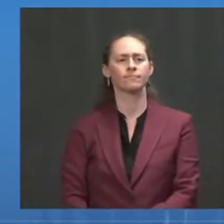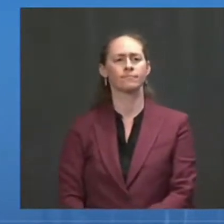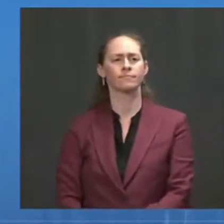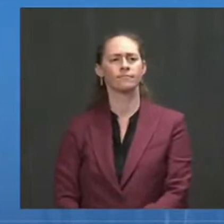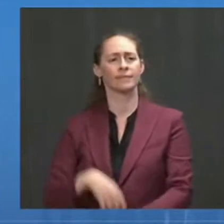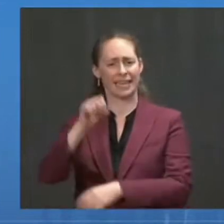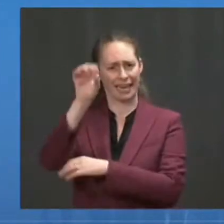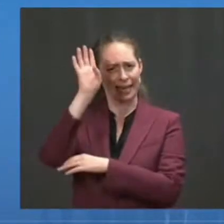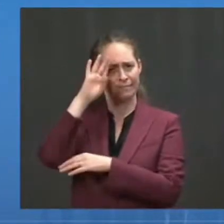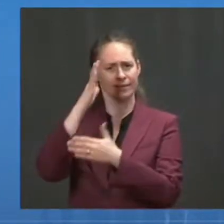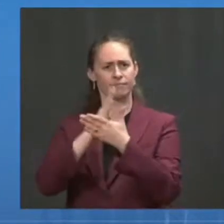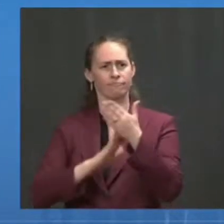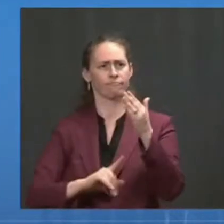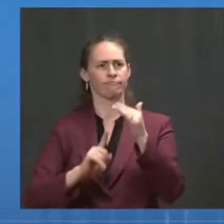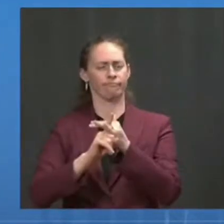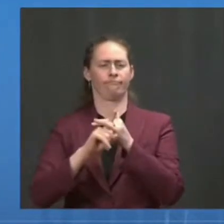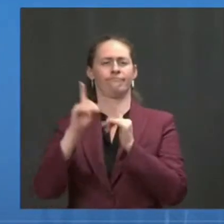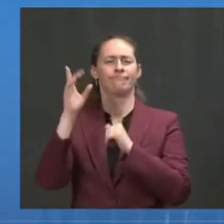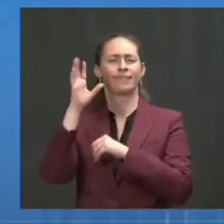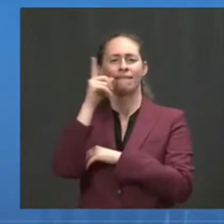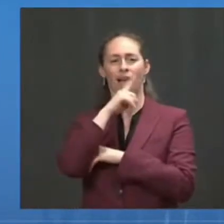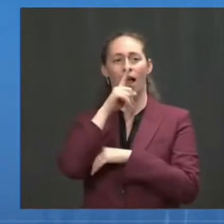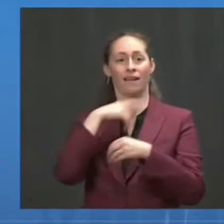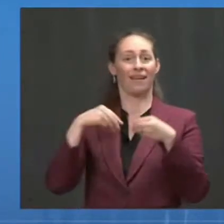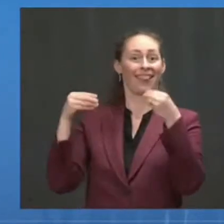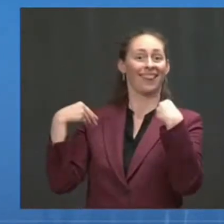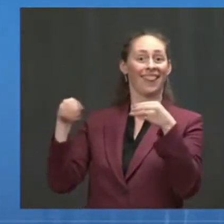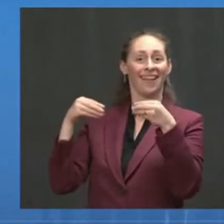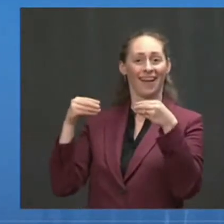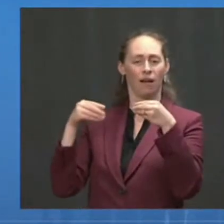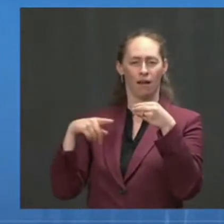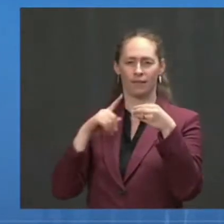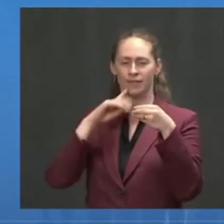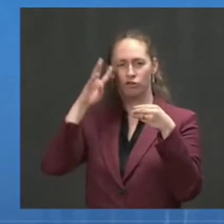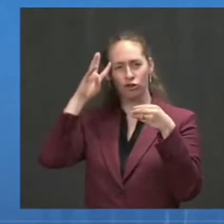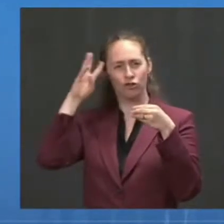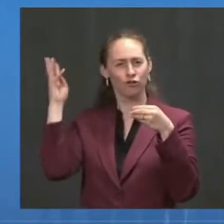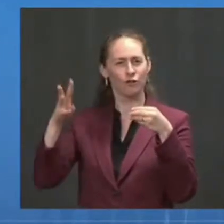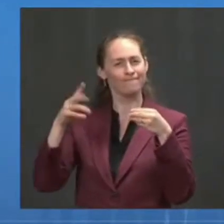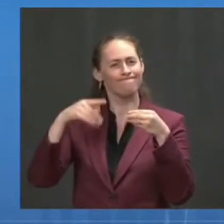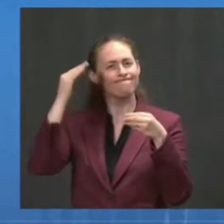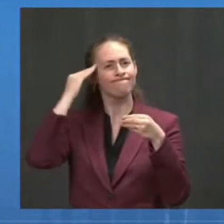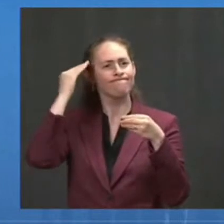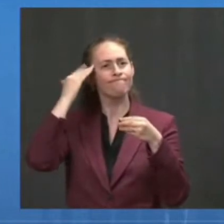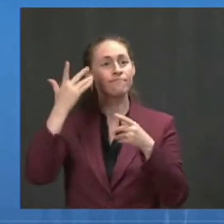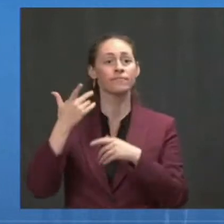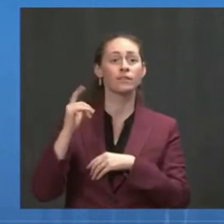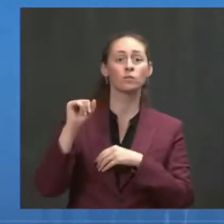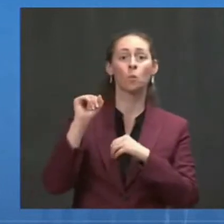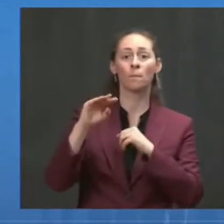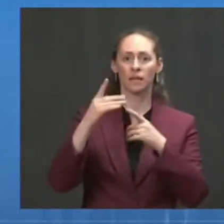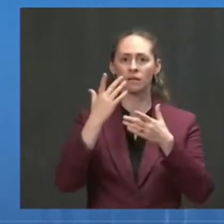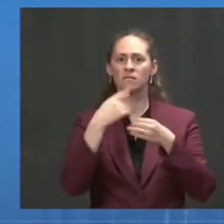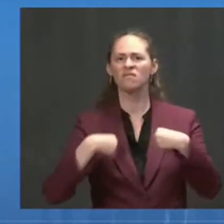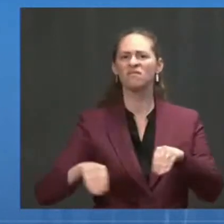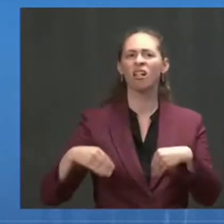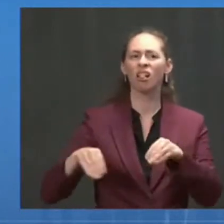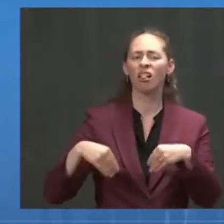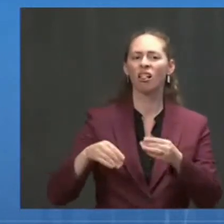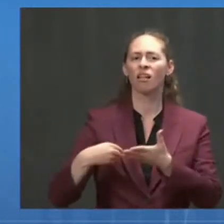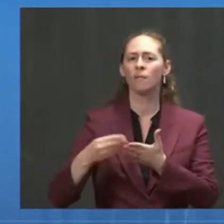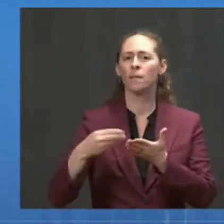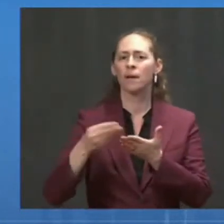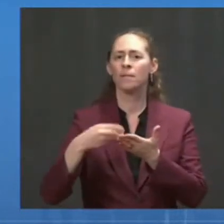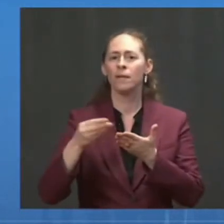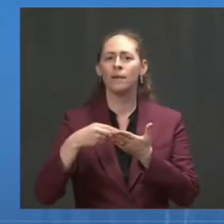or counterfeit COVID-19 cards being advertised on social media sites and e-commerce platforms. While the practice